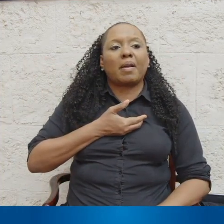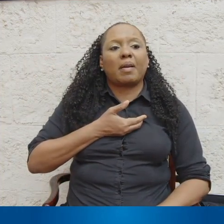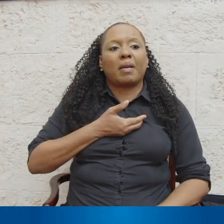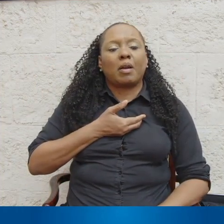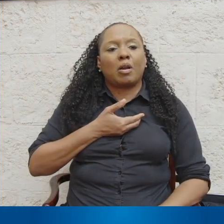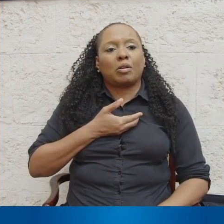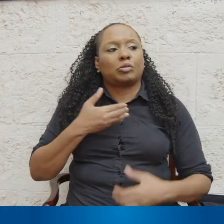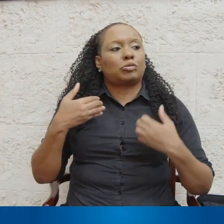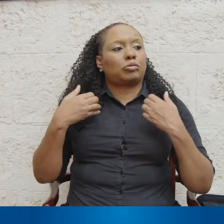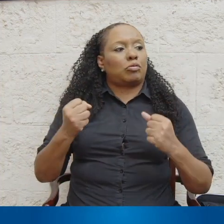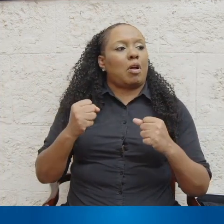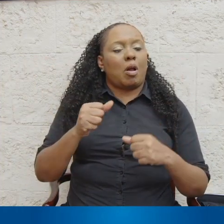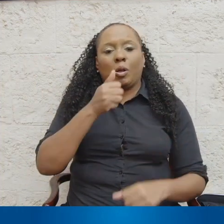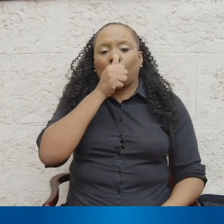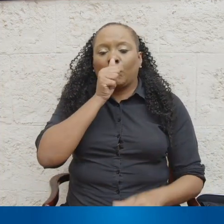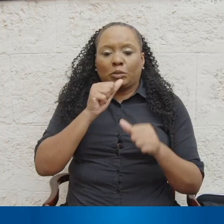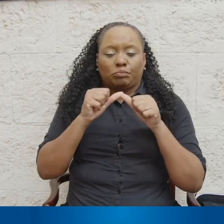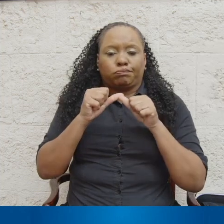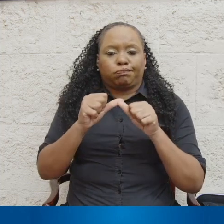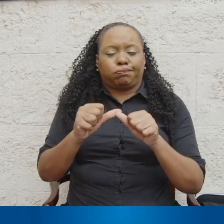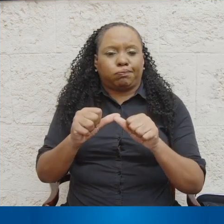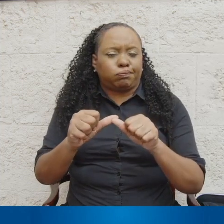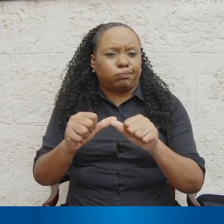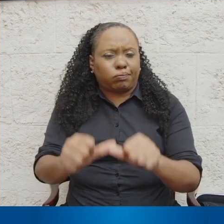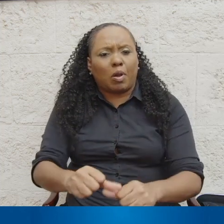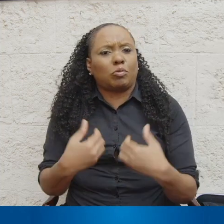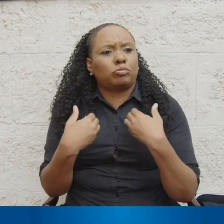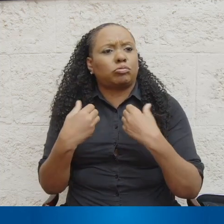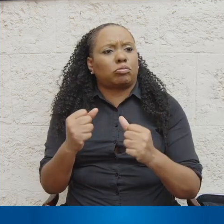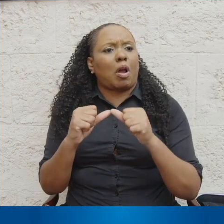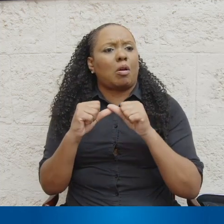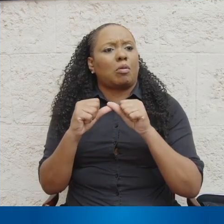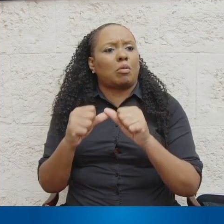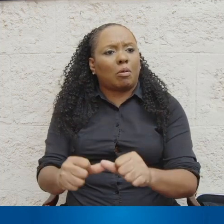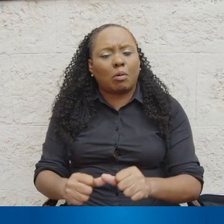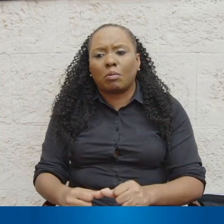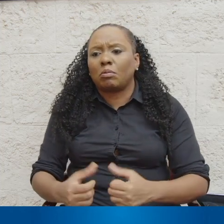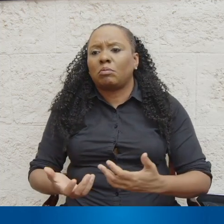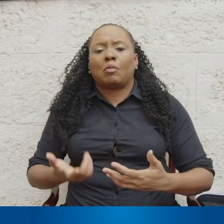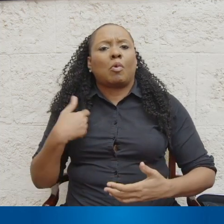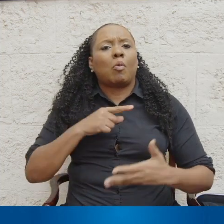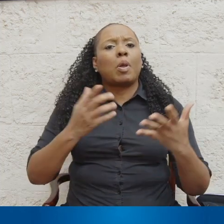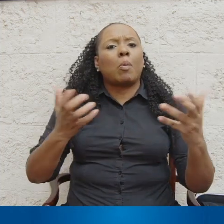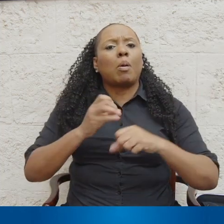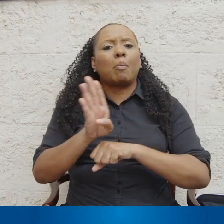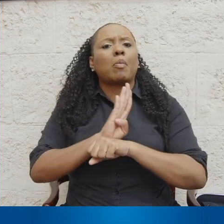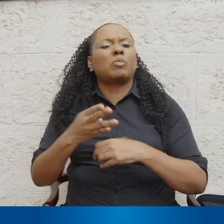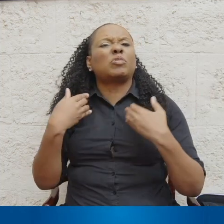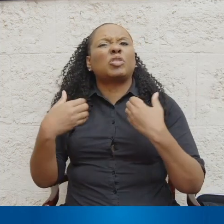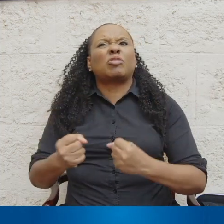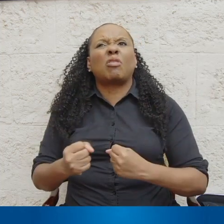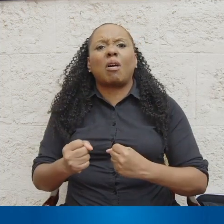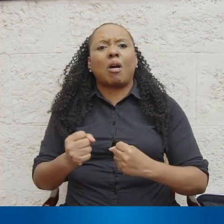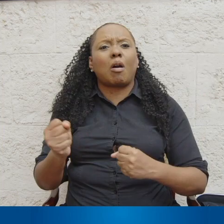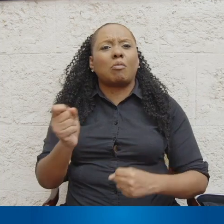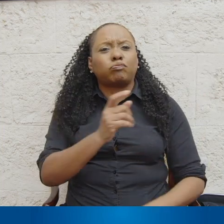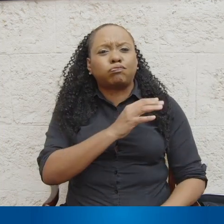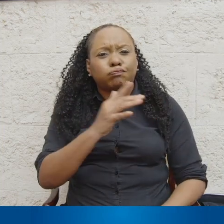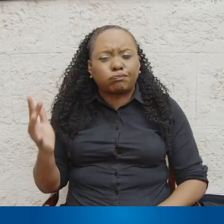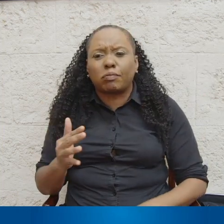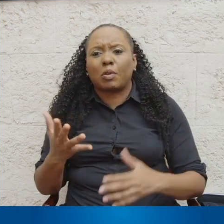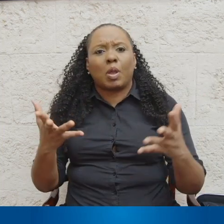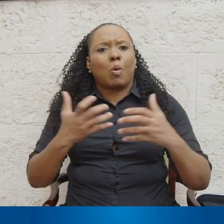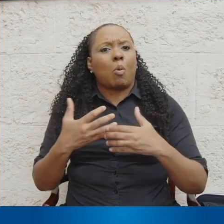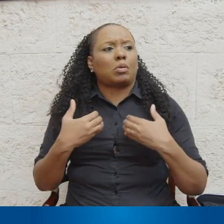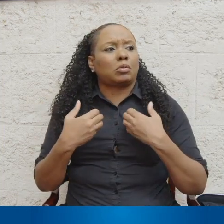resilience is the best word for it. From capturing rainfall to protecting our coastlines and everything in